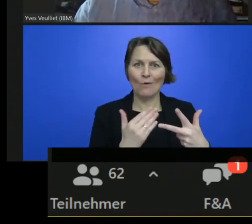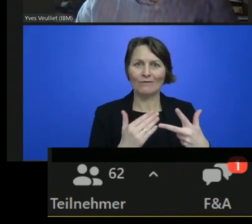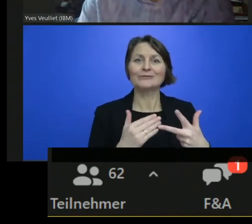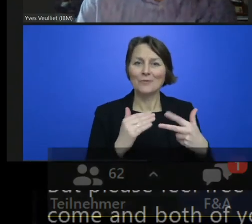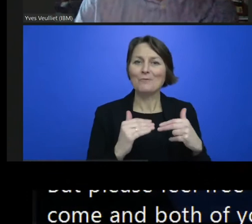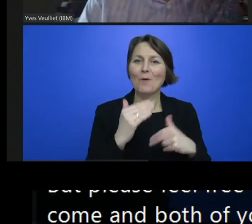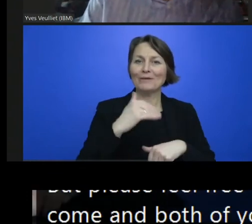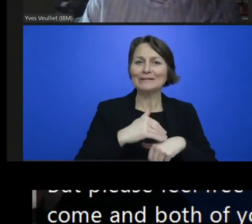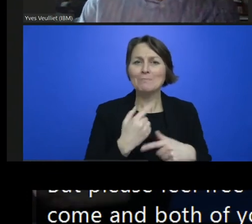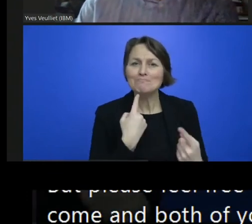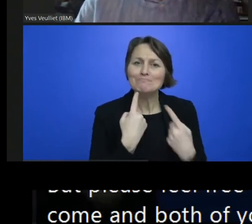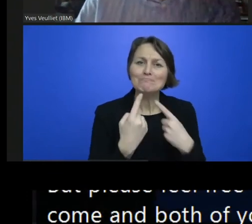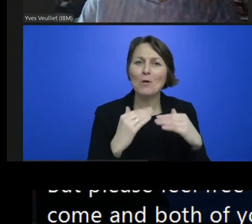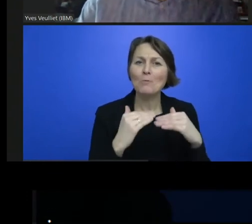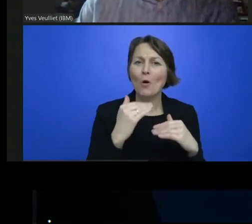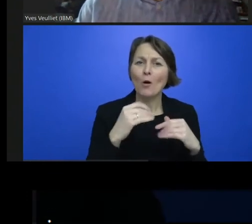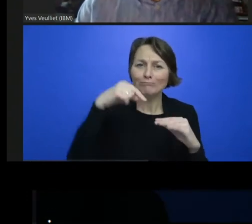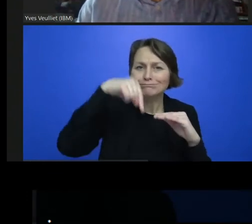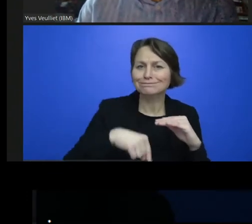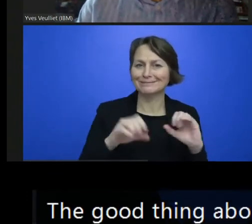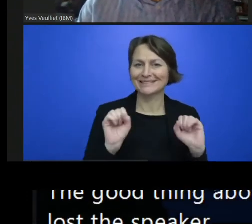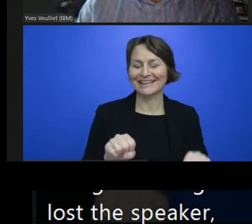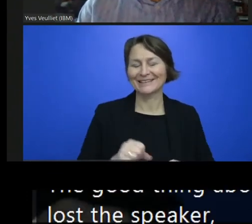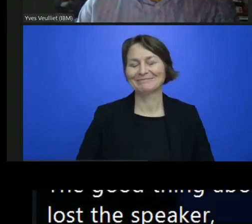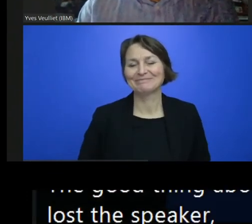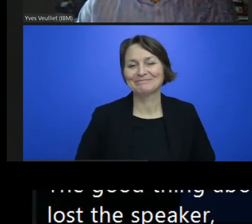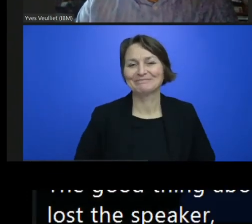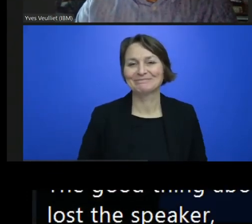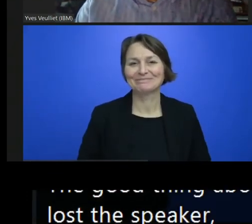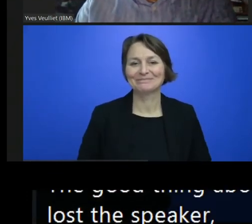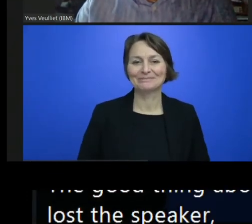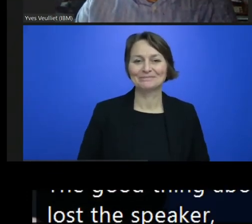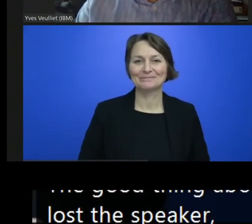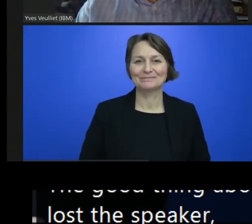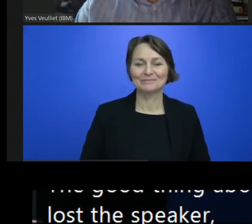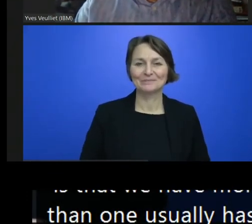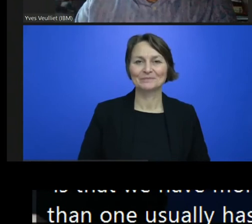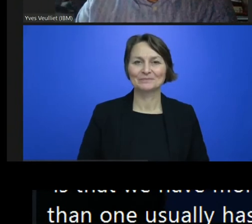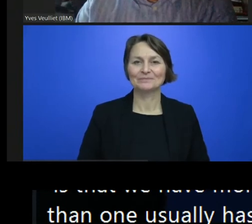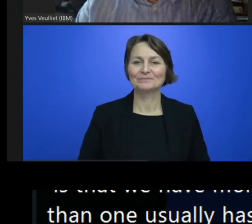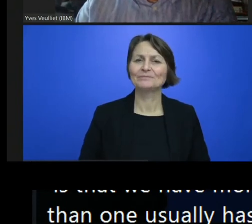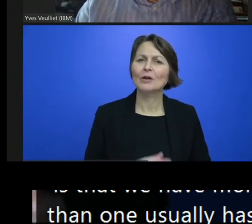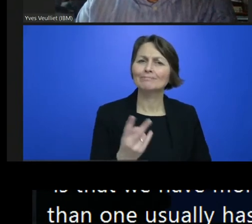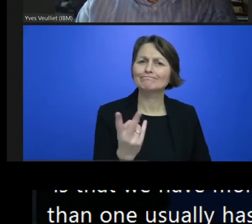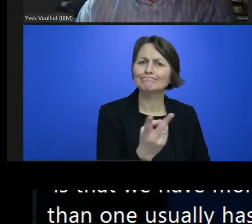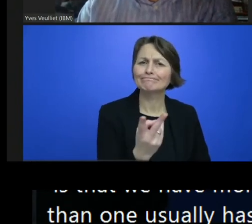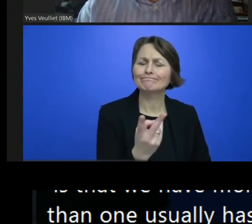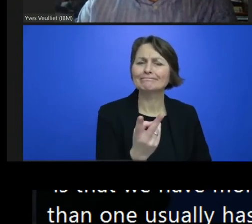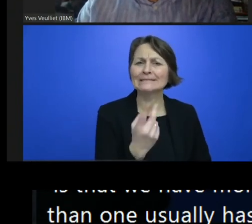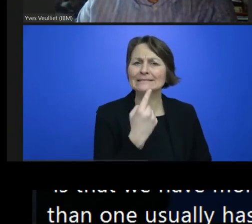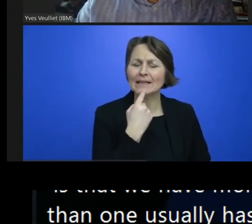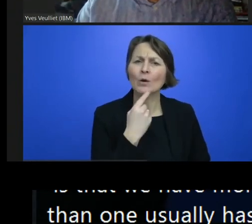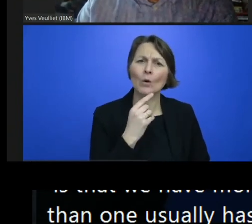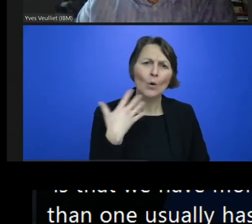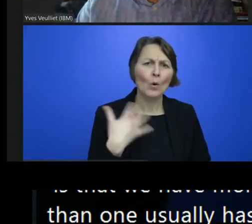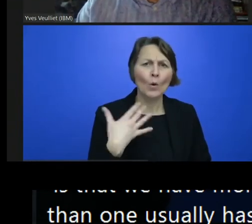discussions. But I think we're going to make a good use of it. Now, you both mentioned the important role of